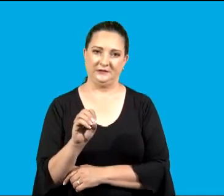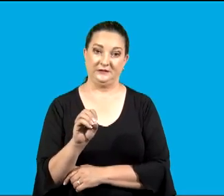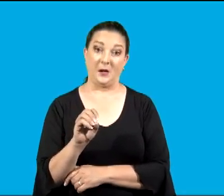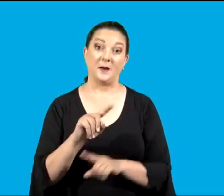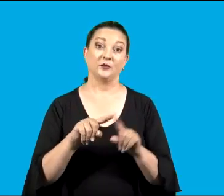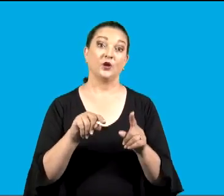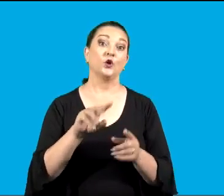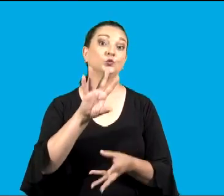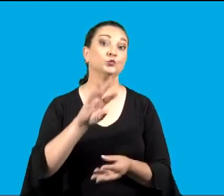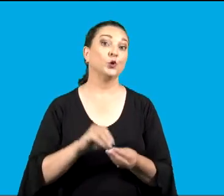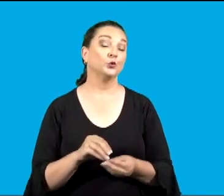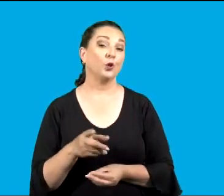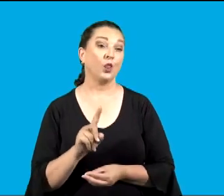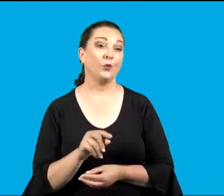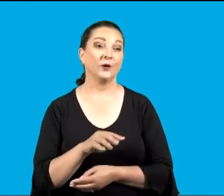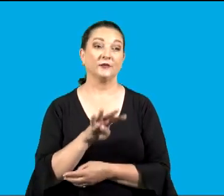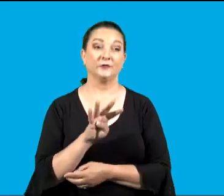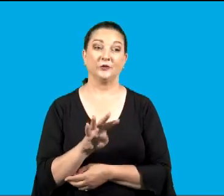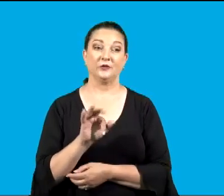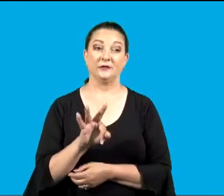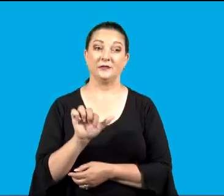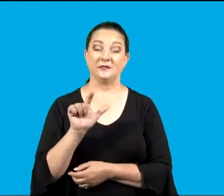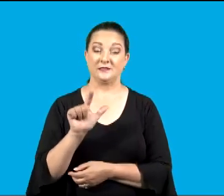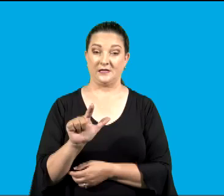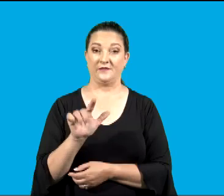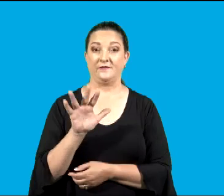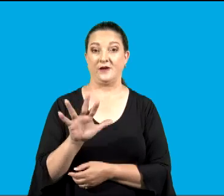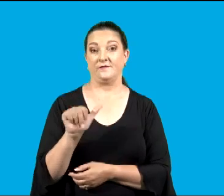7,260. In total, I'll get